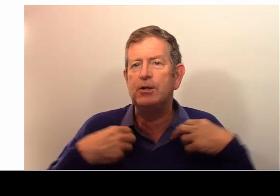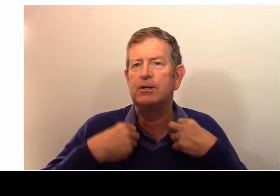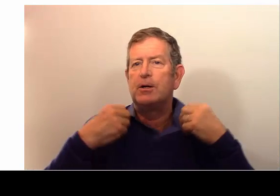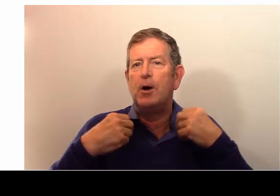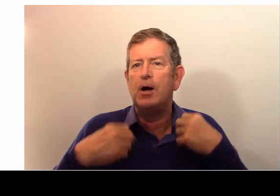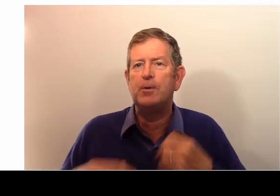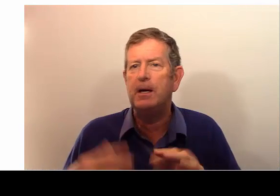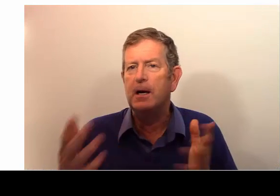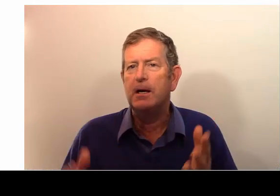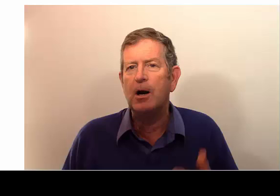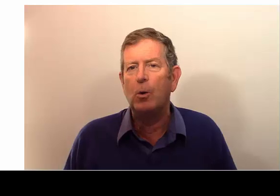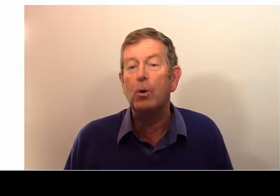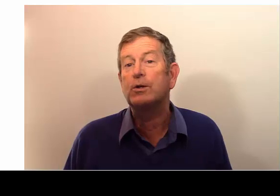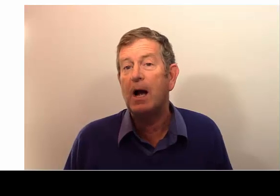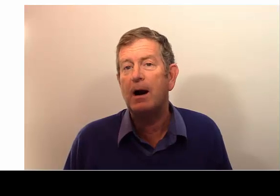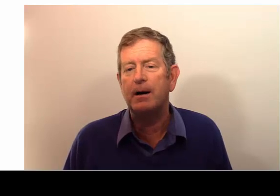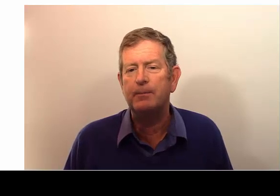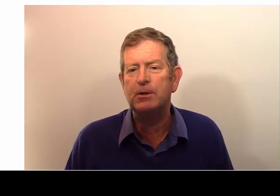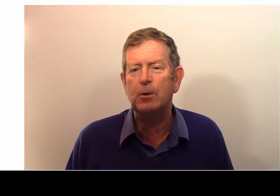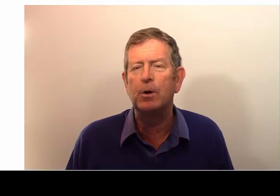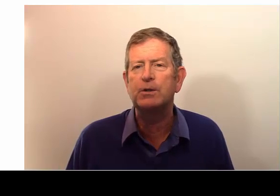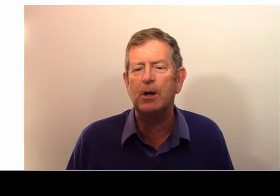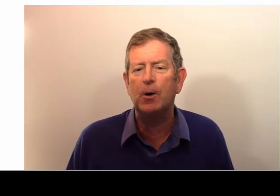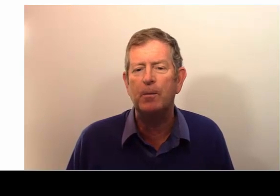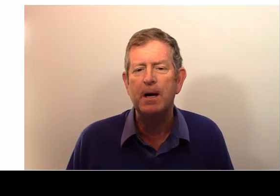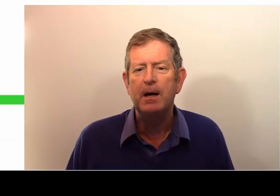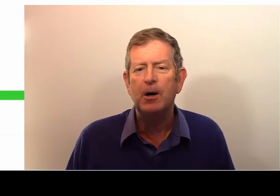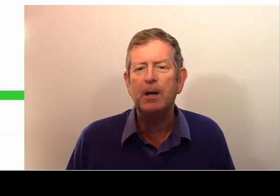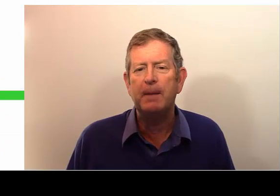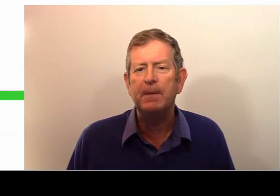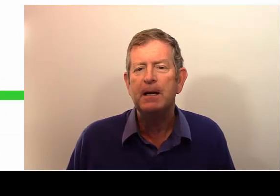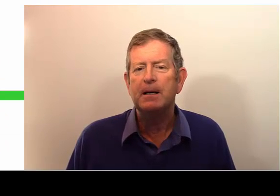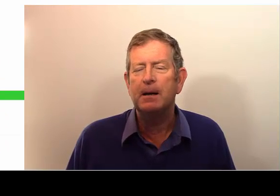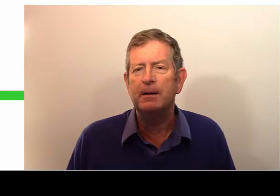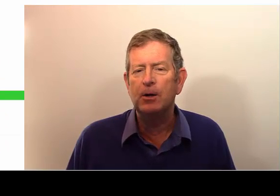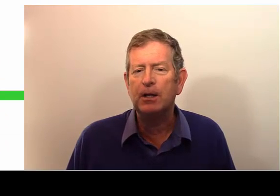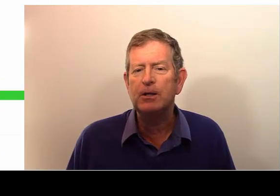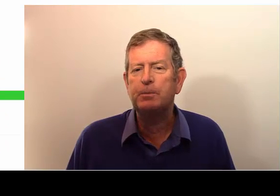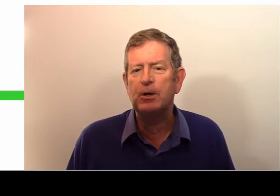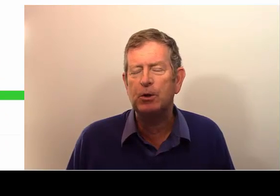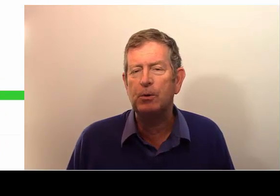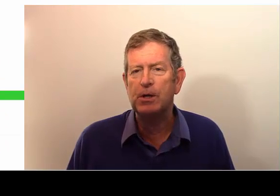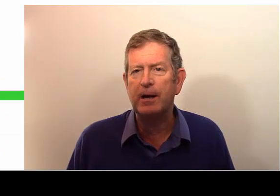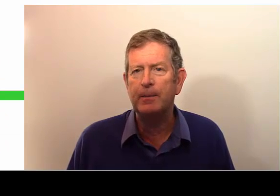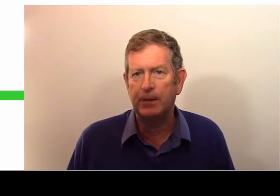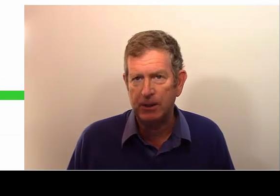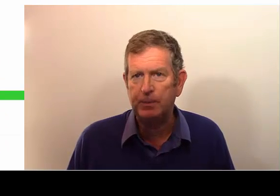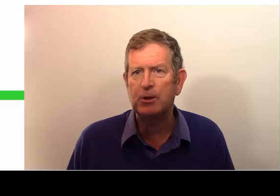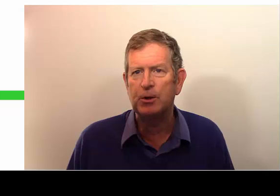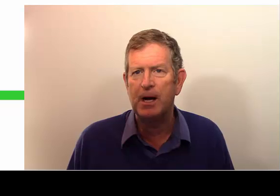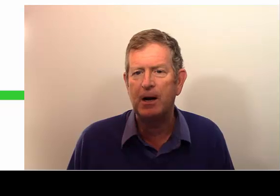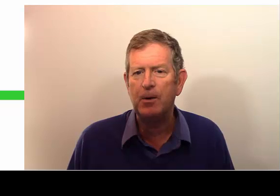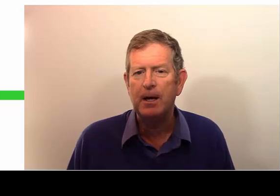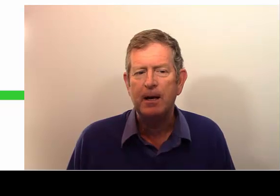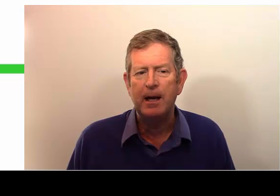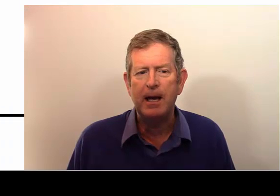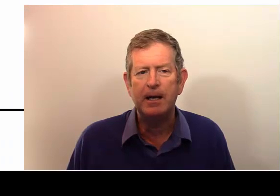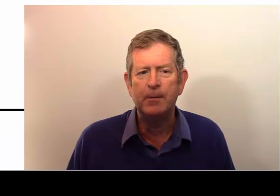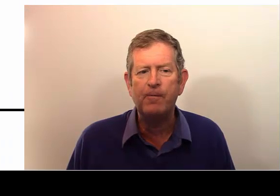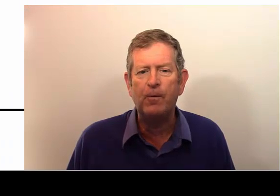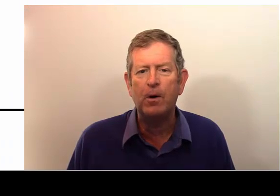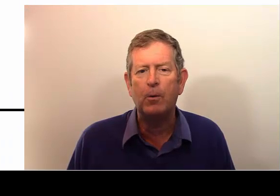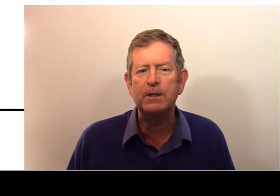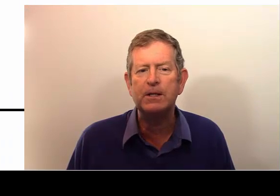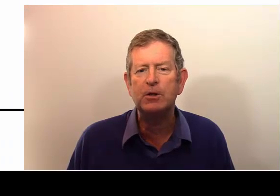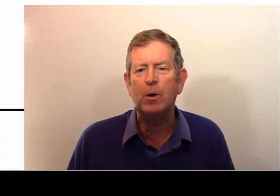She washes the laundry. Carol works hard, but she works at home. Okay, now look at this picture. We're talking about this picture now.